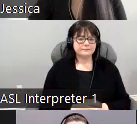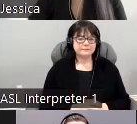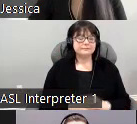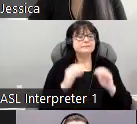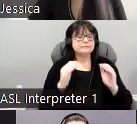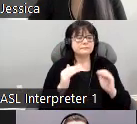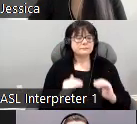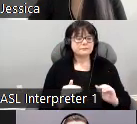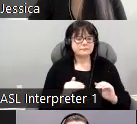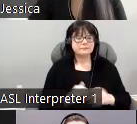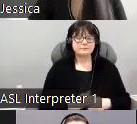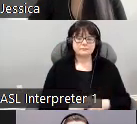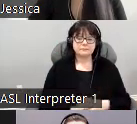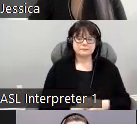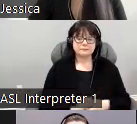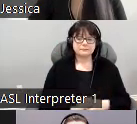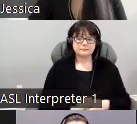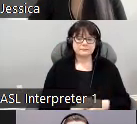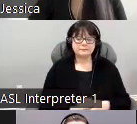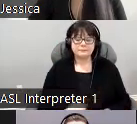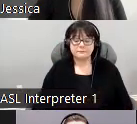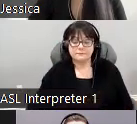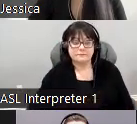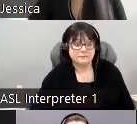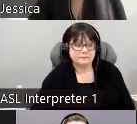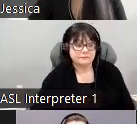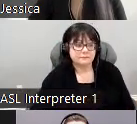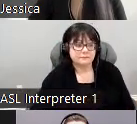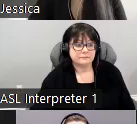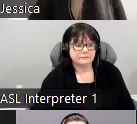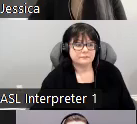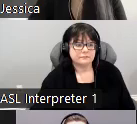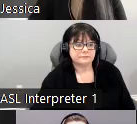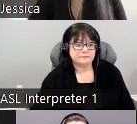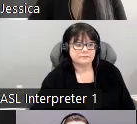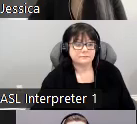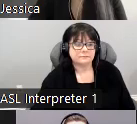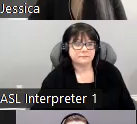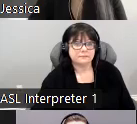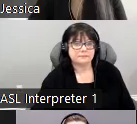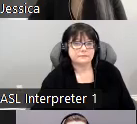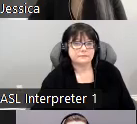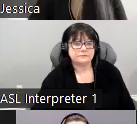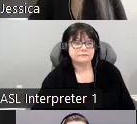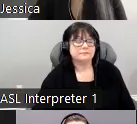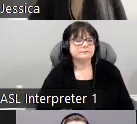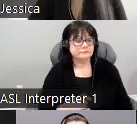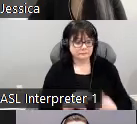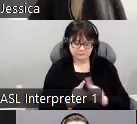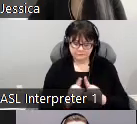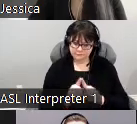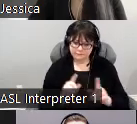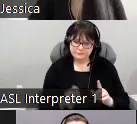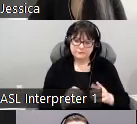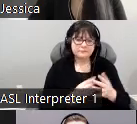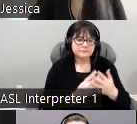We're also looking, as the developing better pathways from screening to intervention, and the need